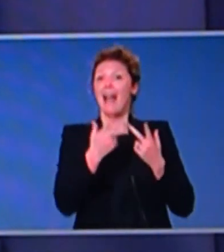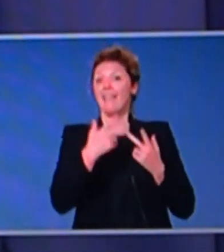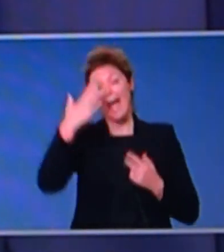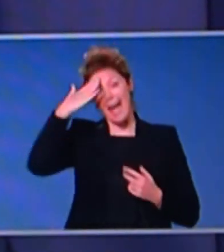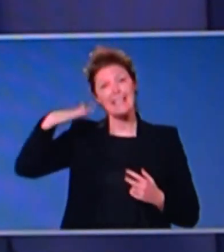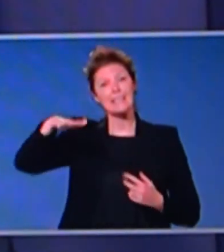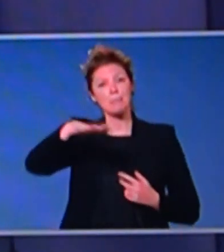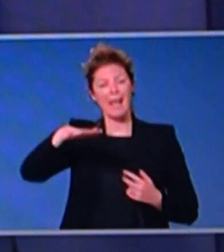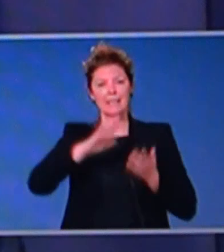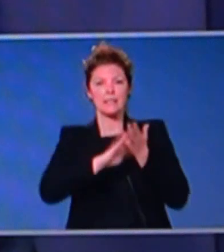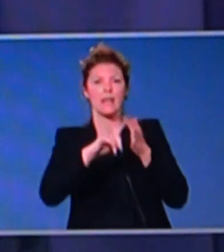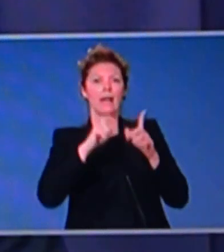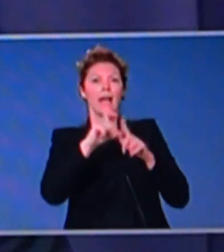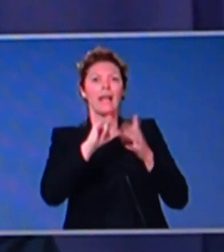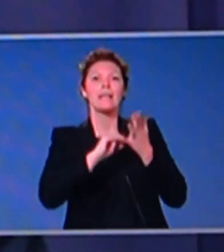can access them at